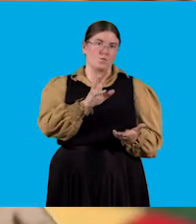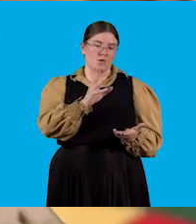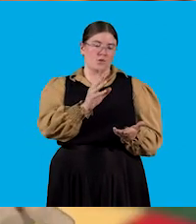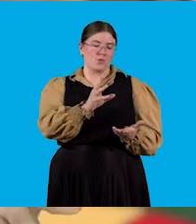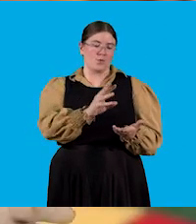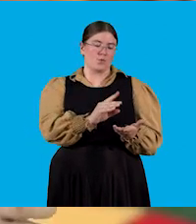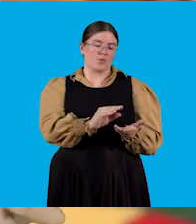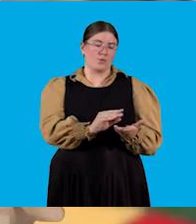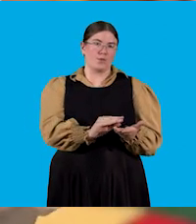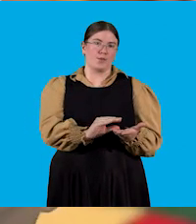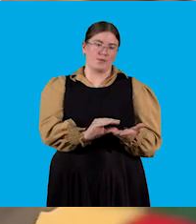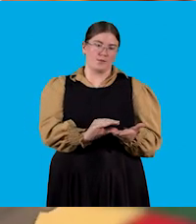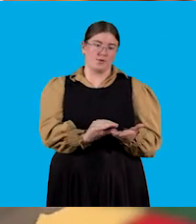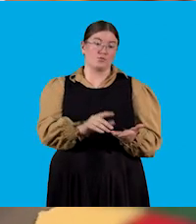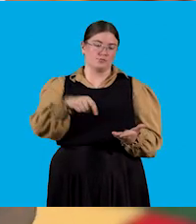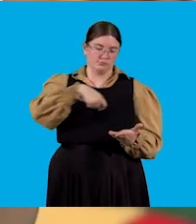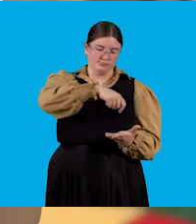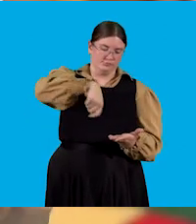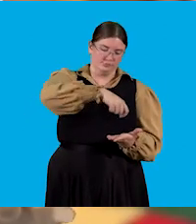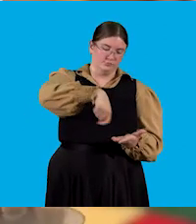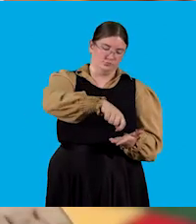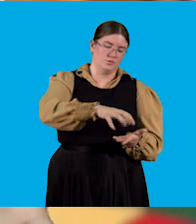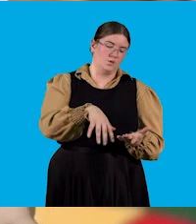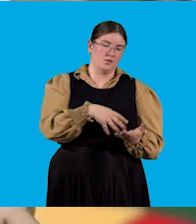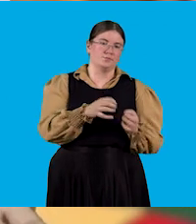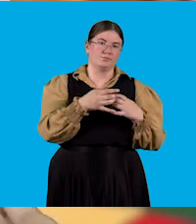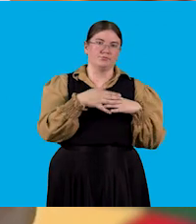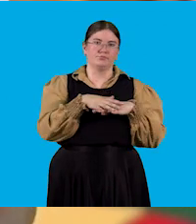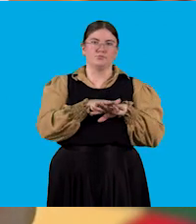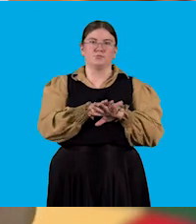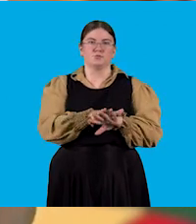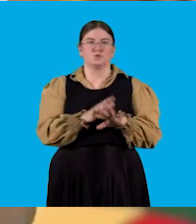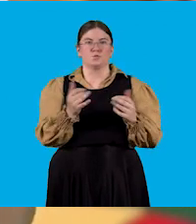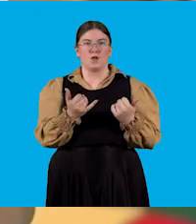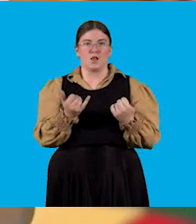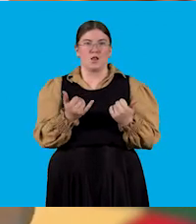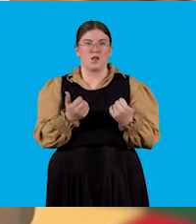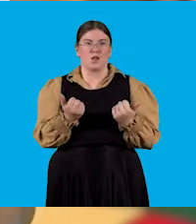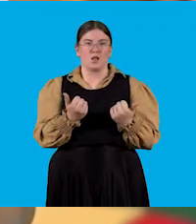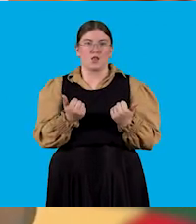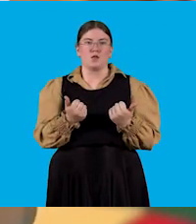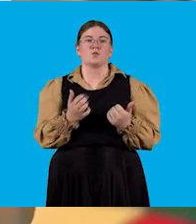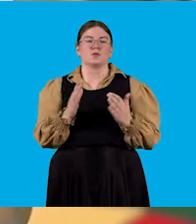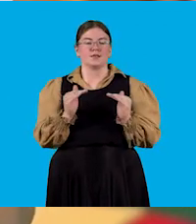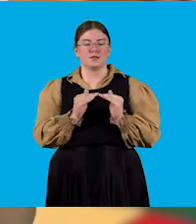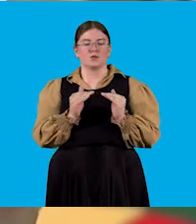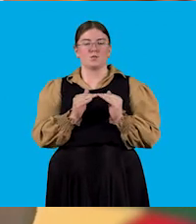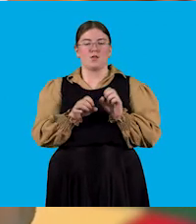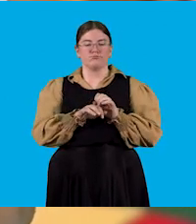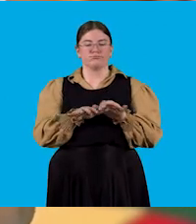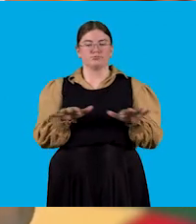for a while, it will mix well together, and then it will have like an